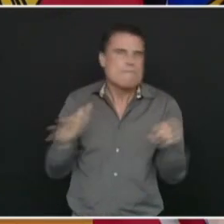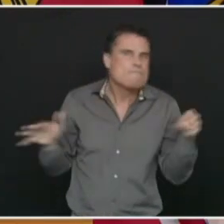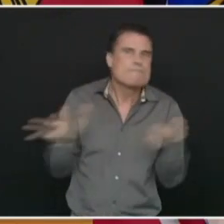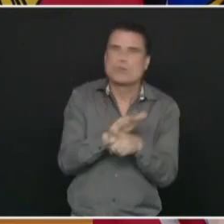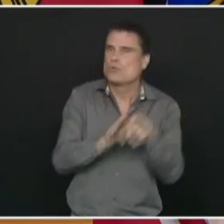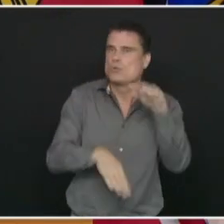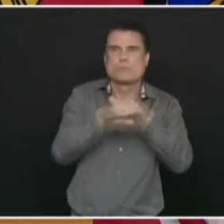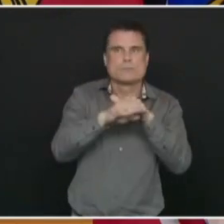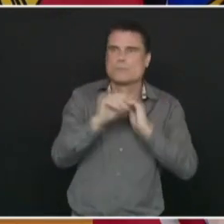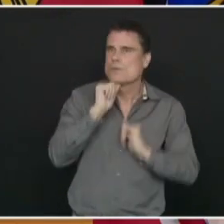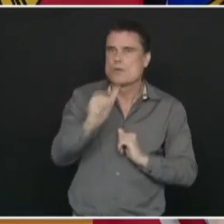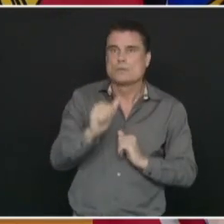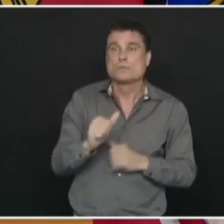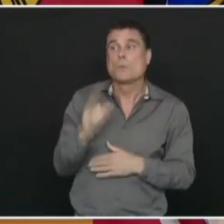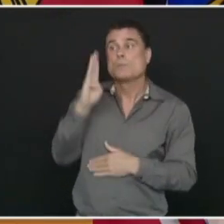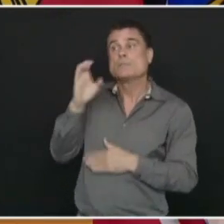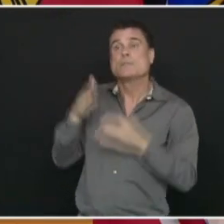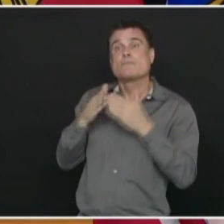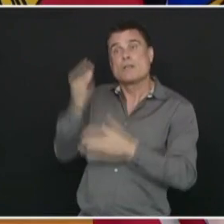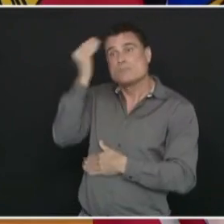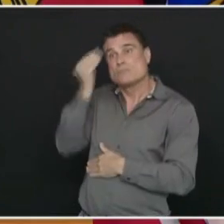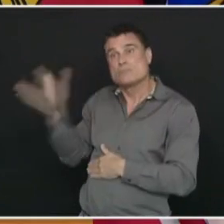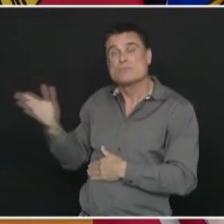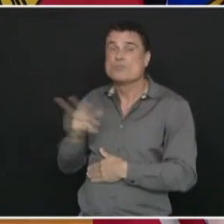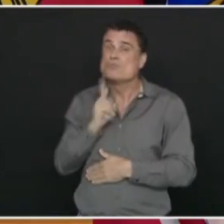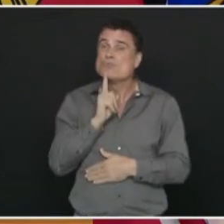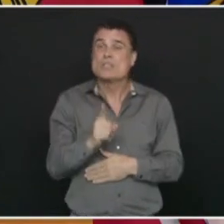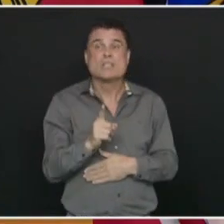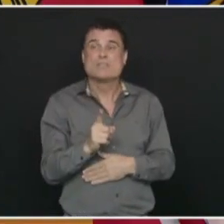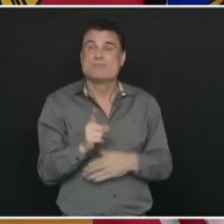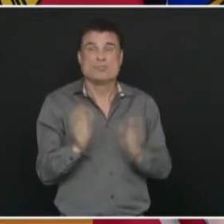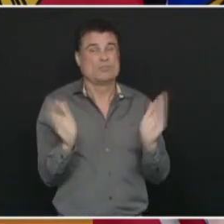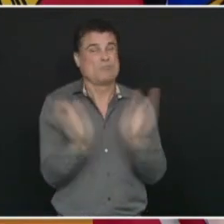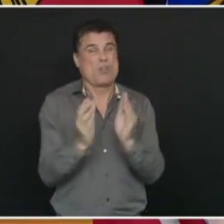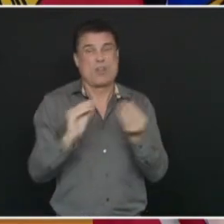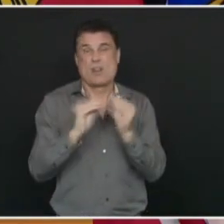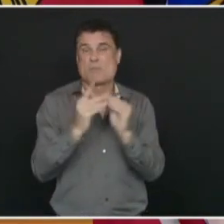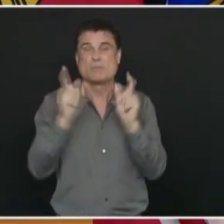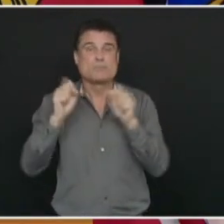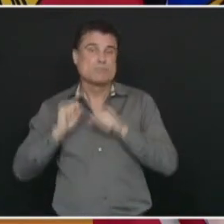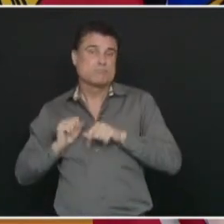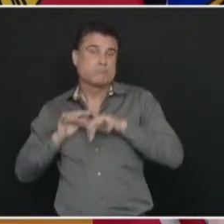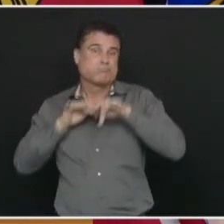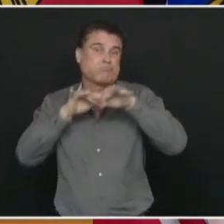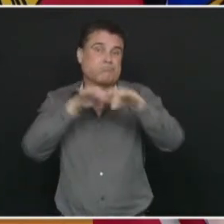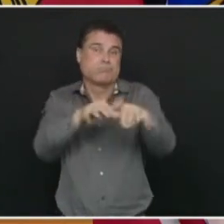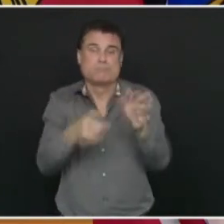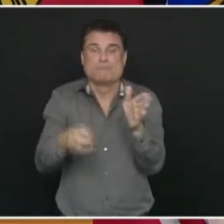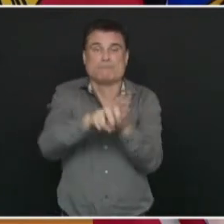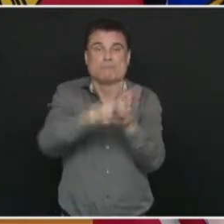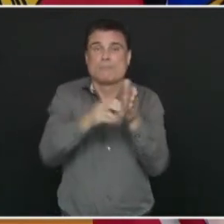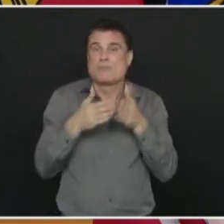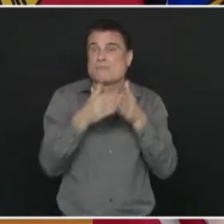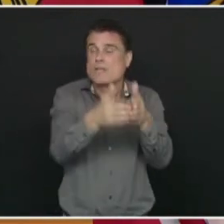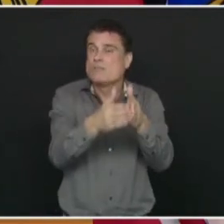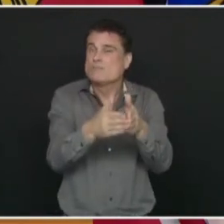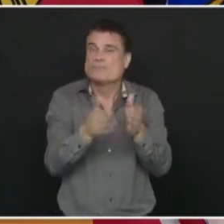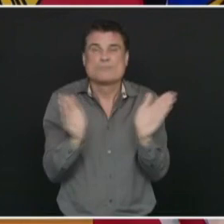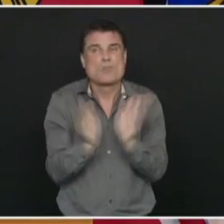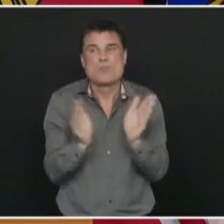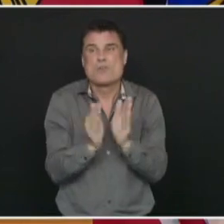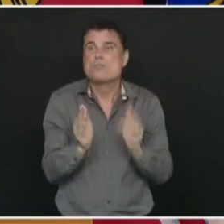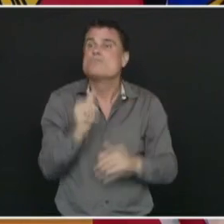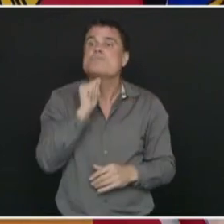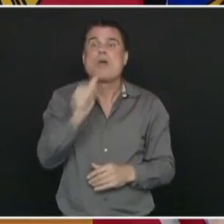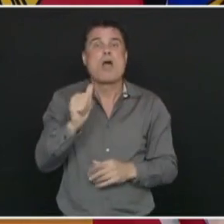particularly Lynn Valley, there was a lot of concern about staff, and we went to great lengths to get people to step up and to